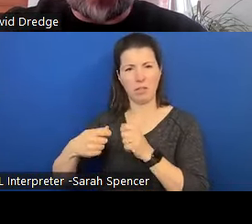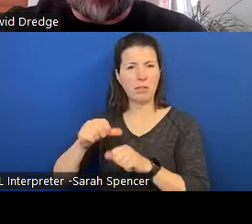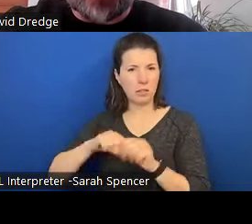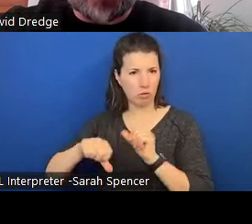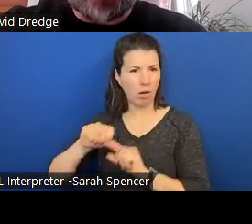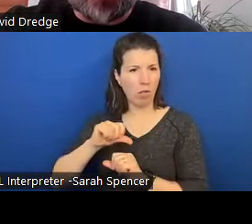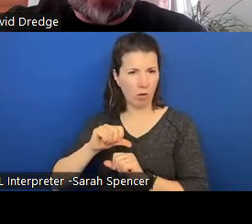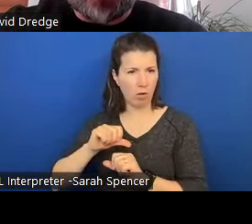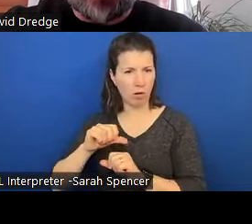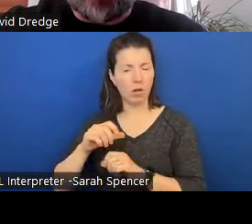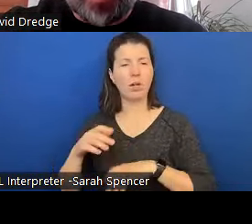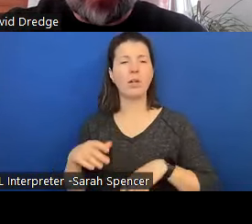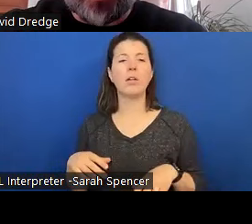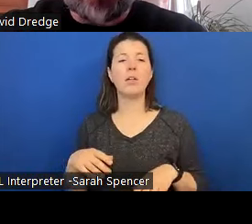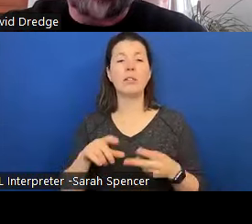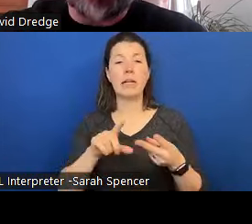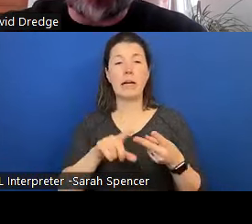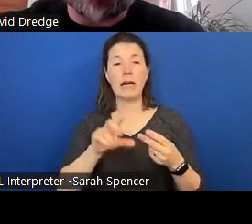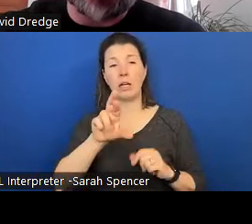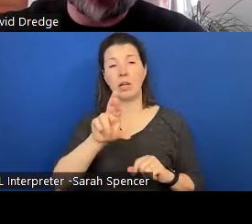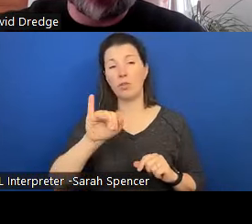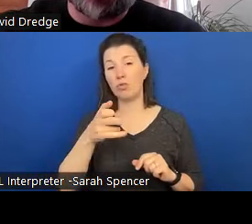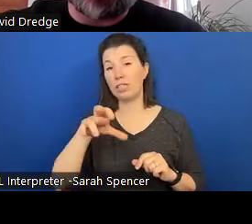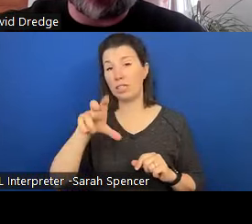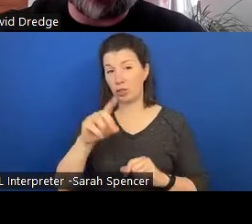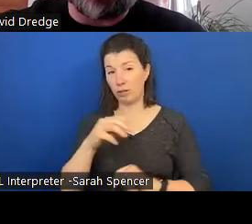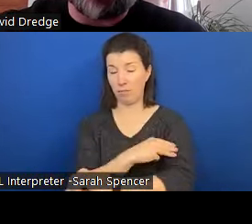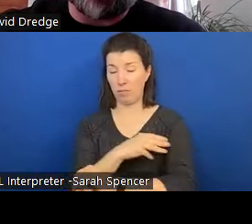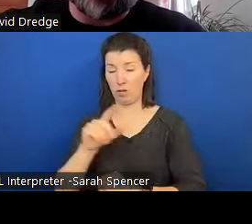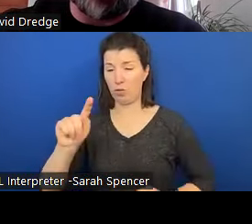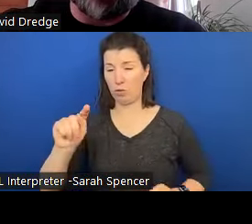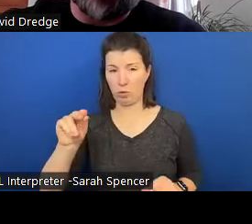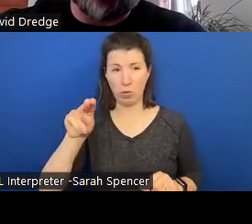is elevated throughout the range of motion